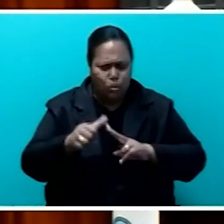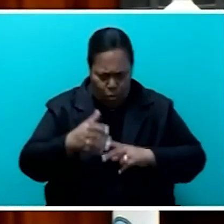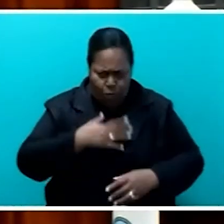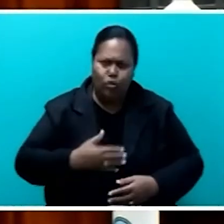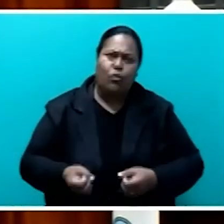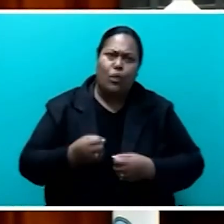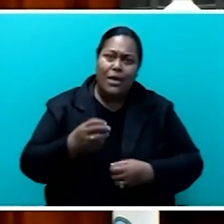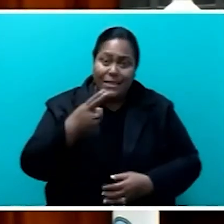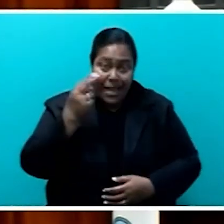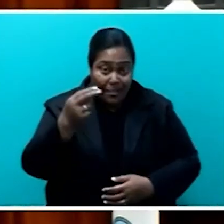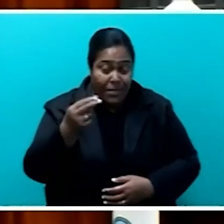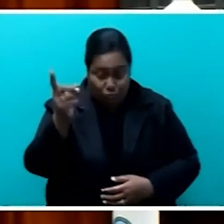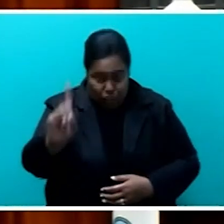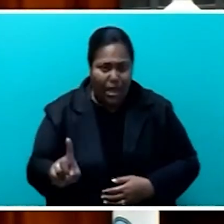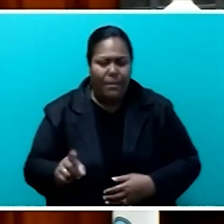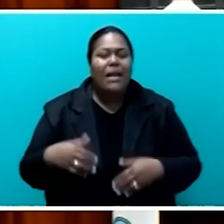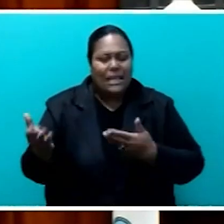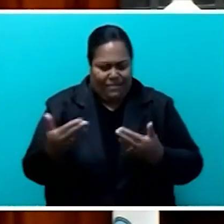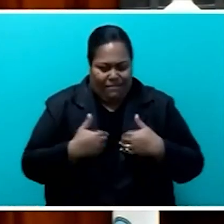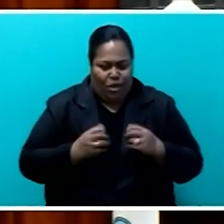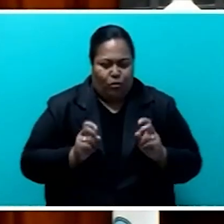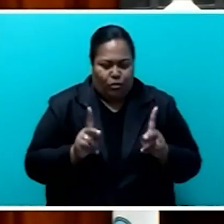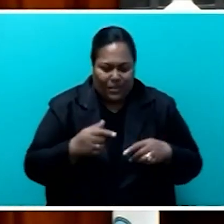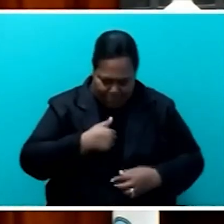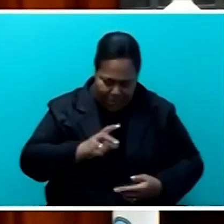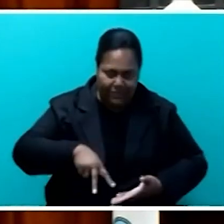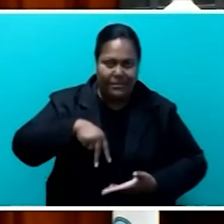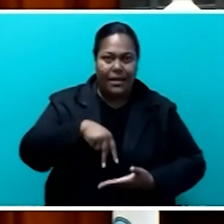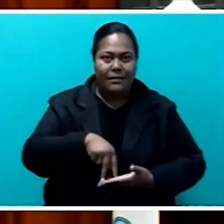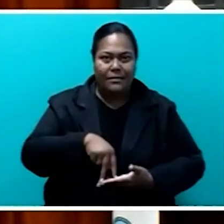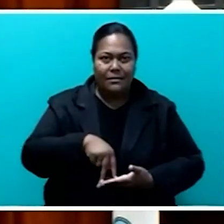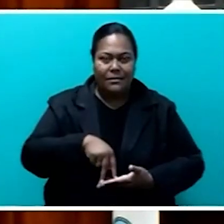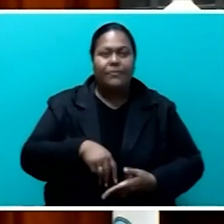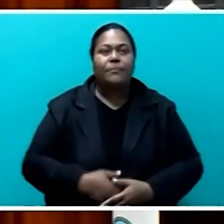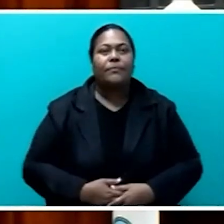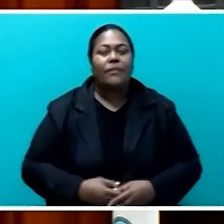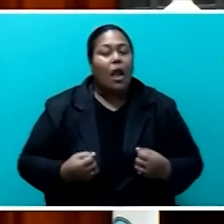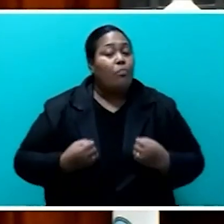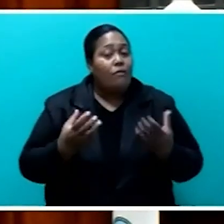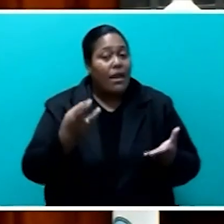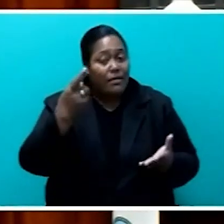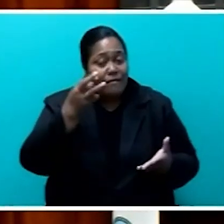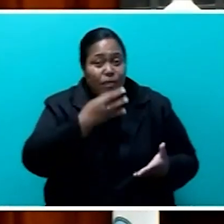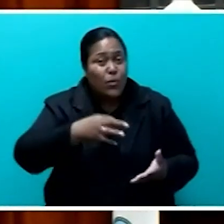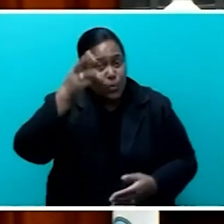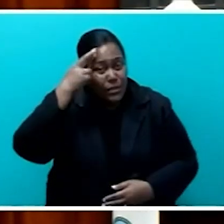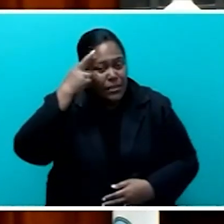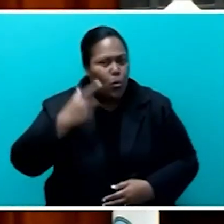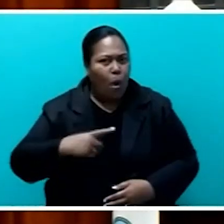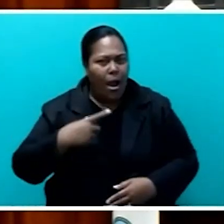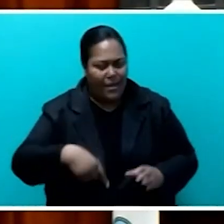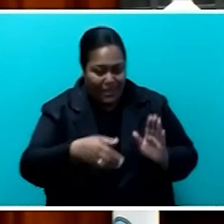today for giving way to me to make my statement. I will provide a few reasons on why I think this